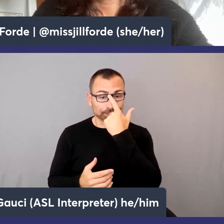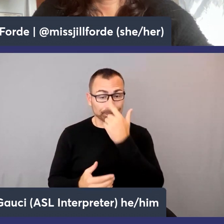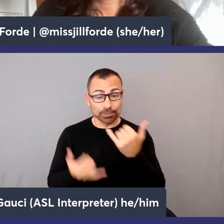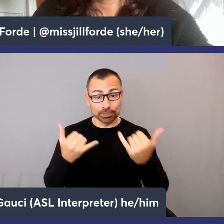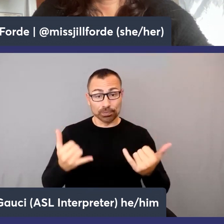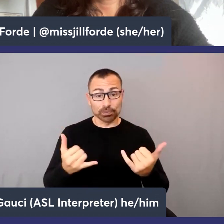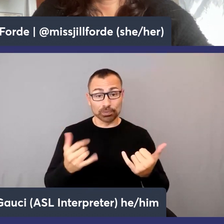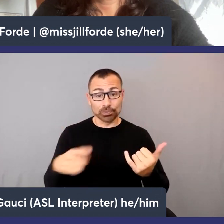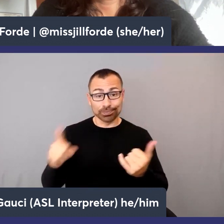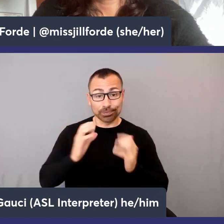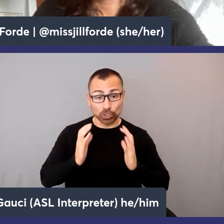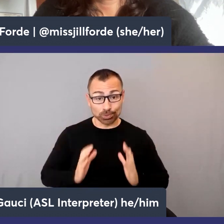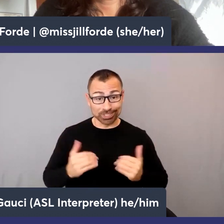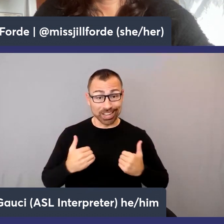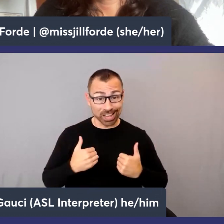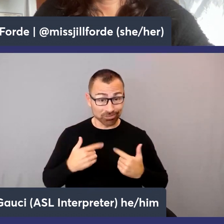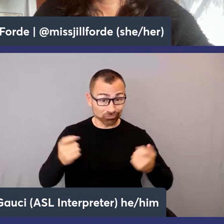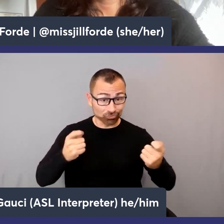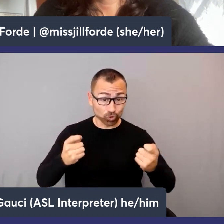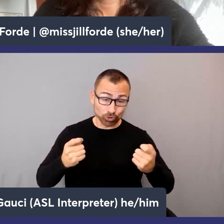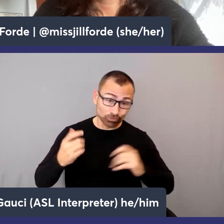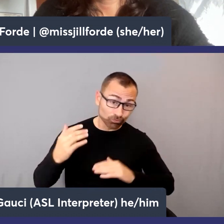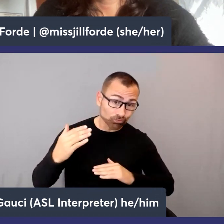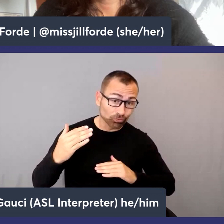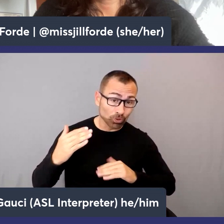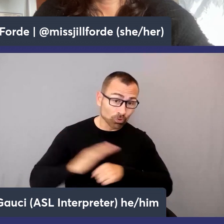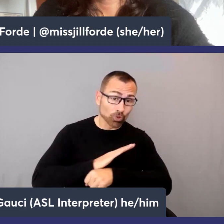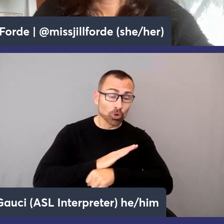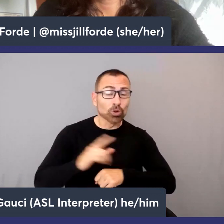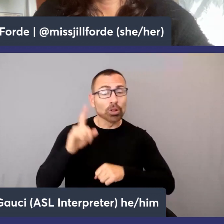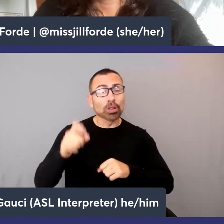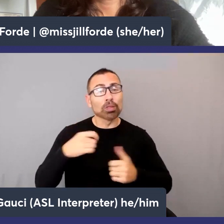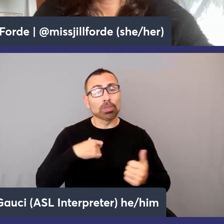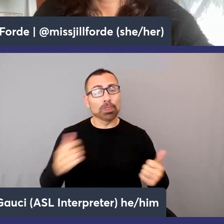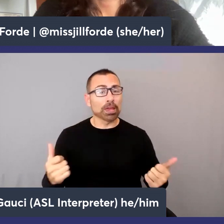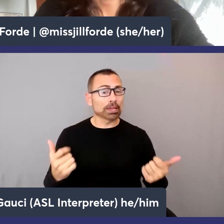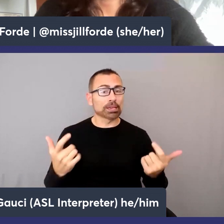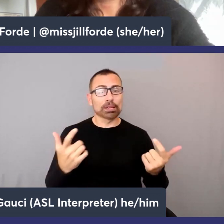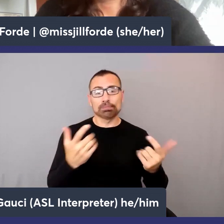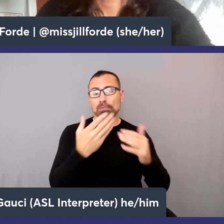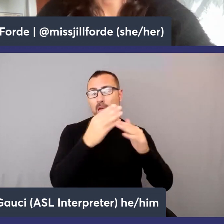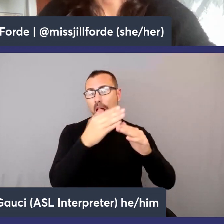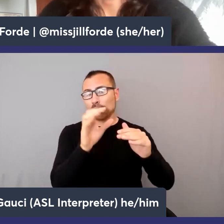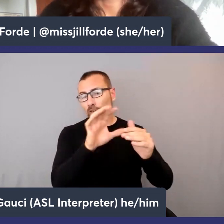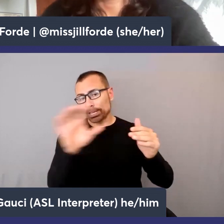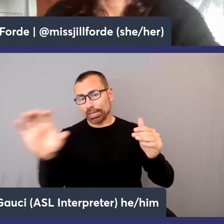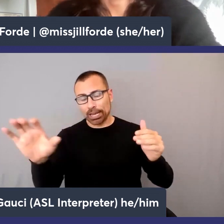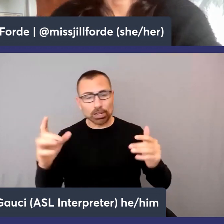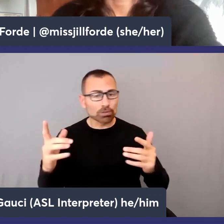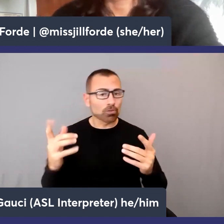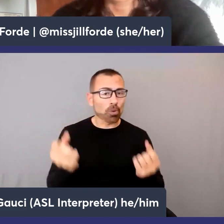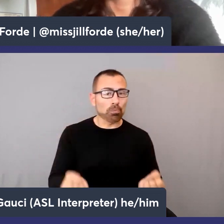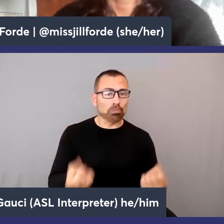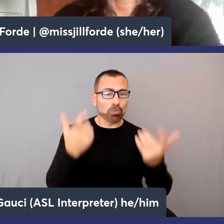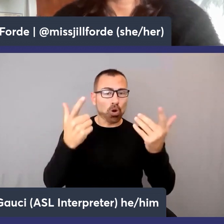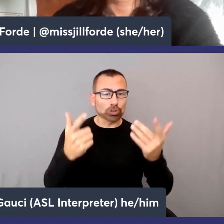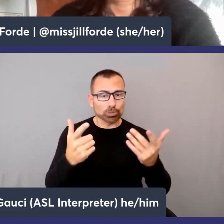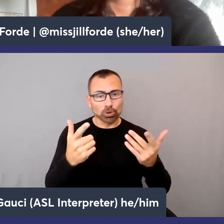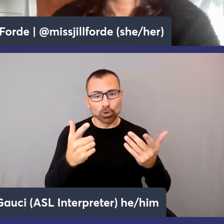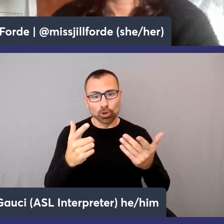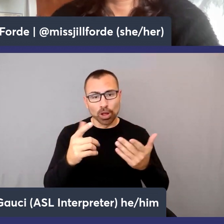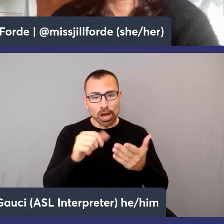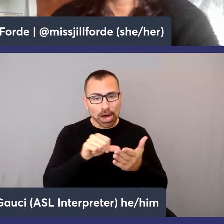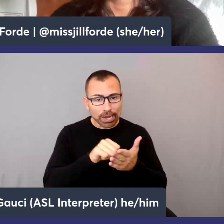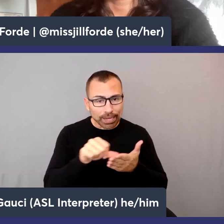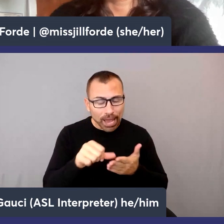full control on that data, they can aggregate these across multiple accounts. They can aggregate this across multiple regions.